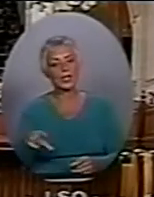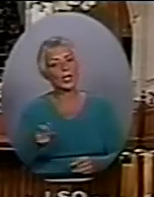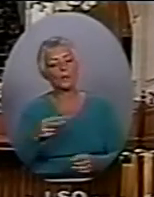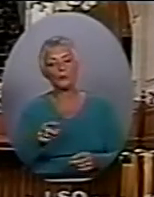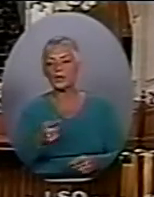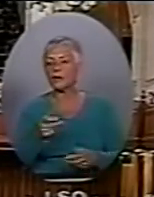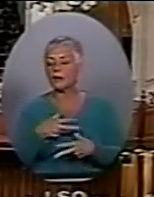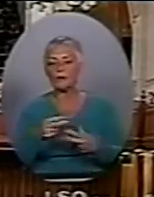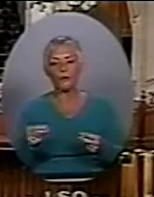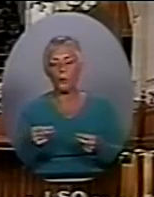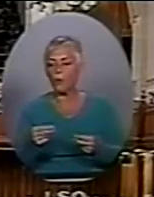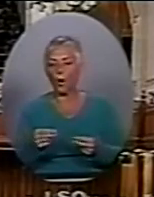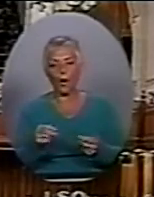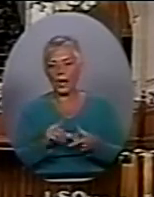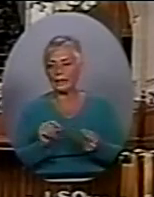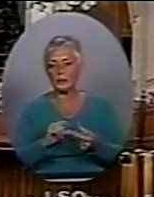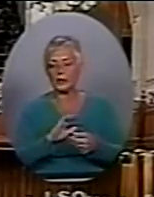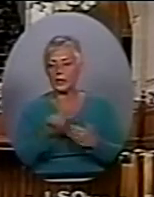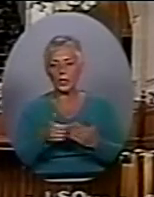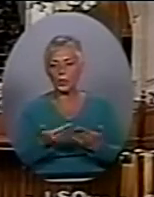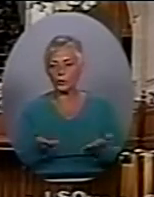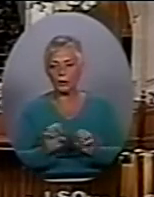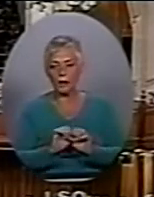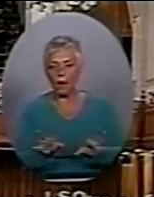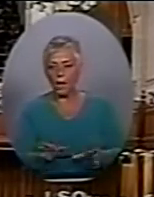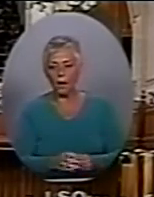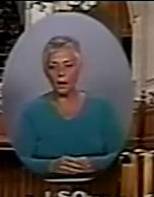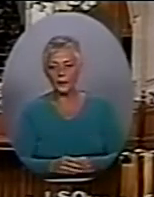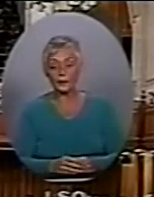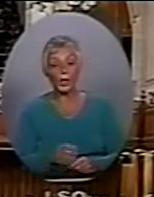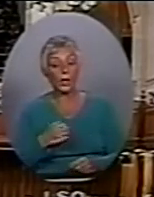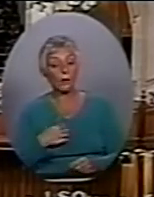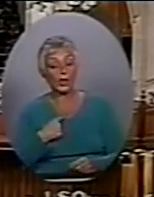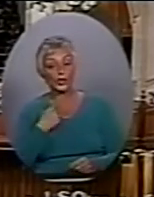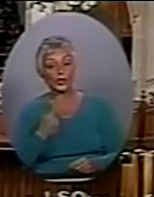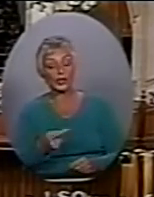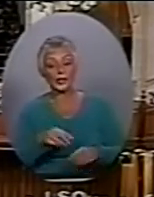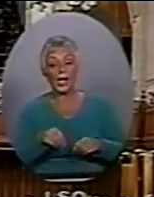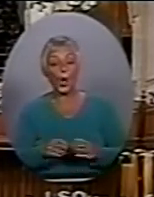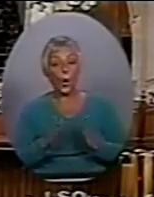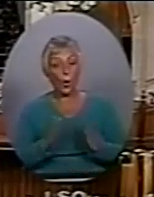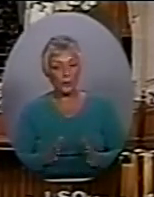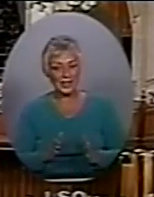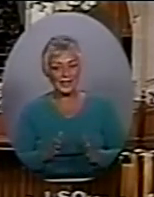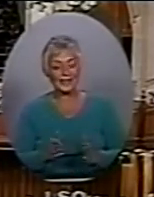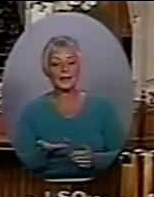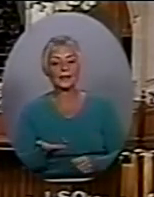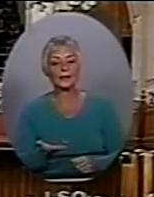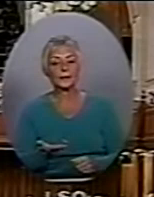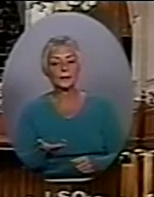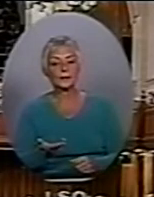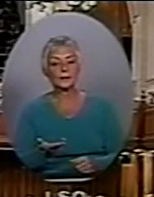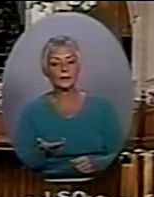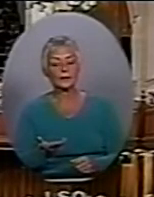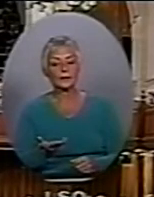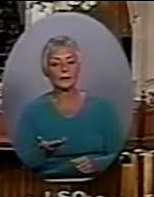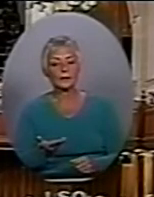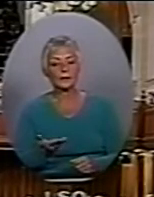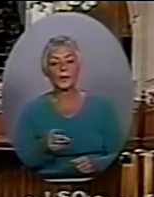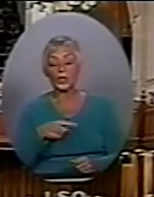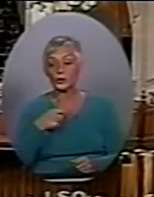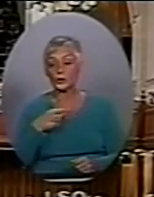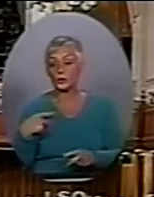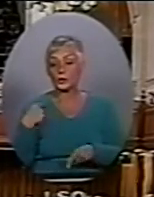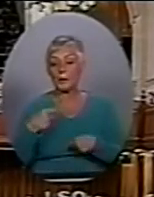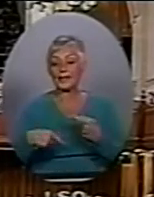I just want to remind the Honourable Minister of Canadian Heritage that it's unparliamentary to point out their presence or absence. I hope he keeps that in mind